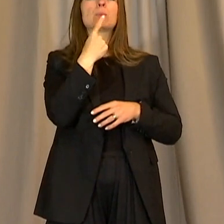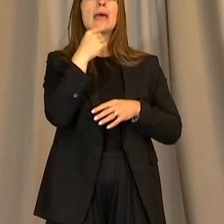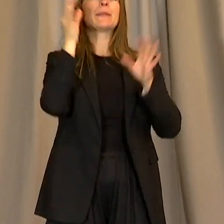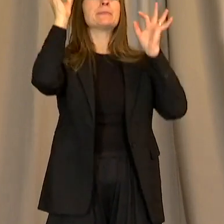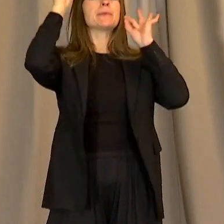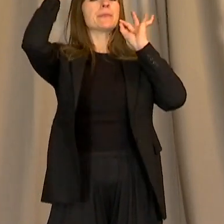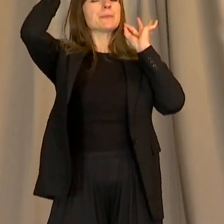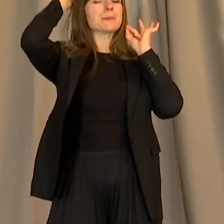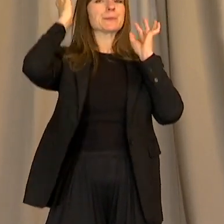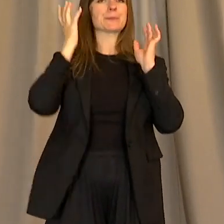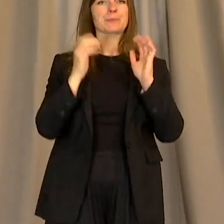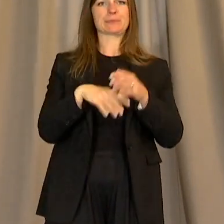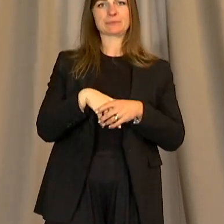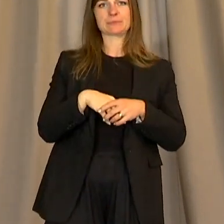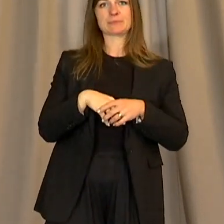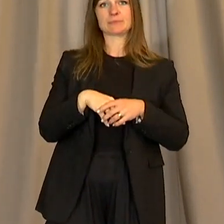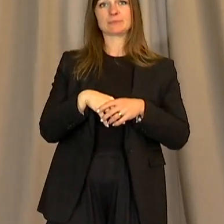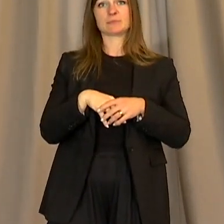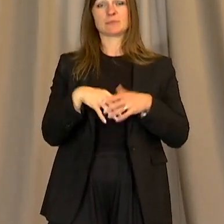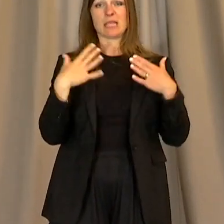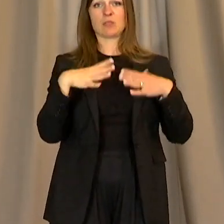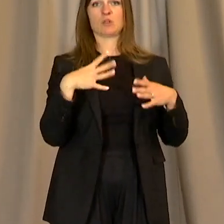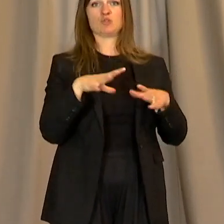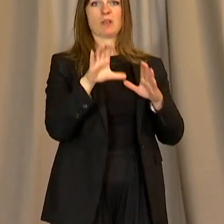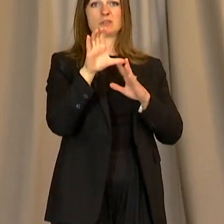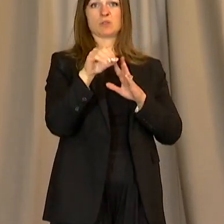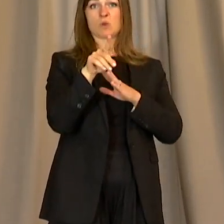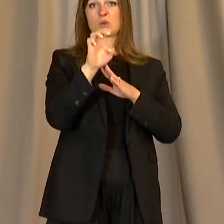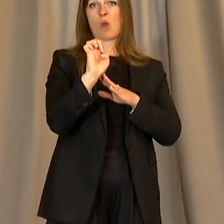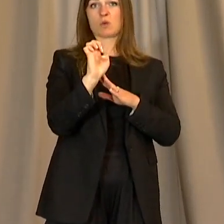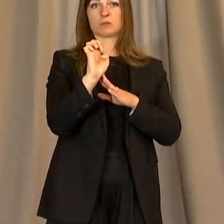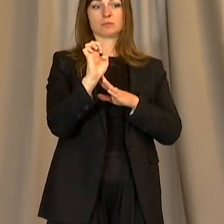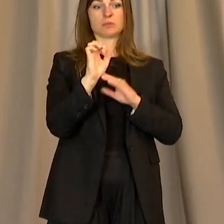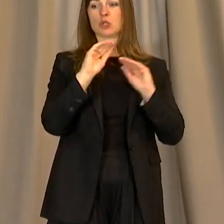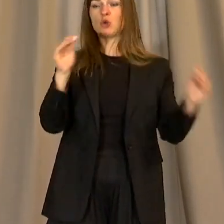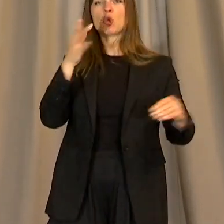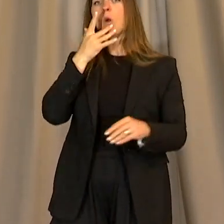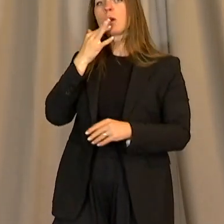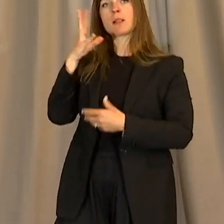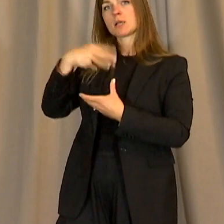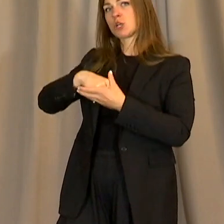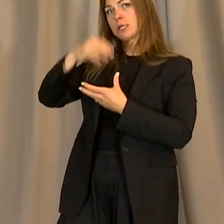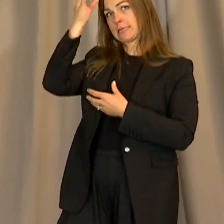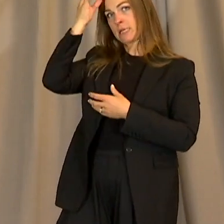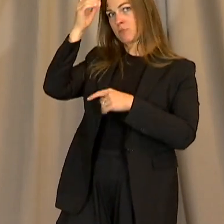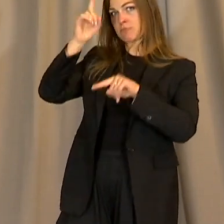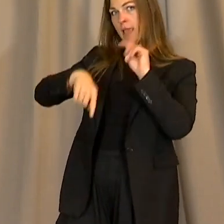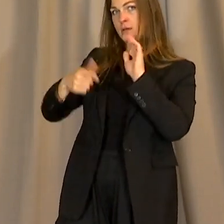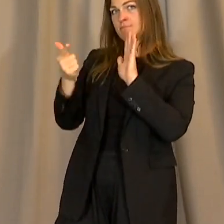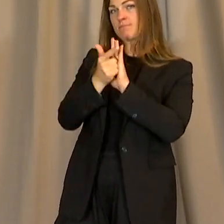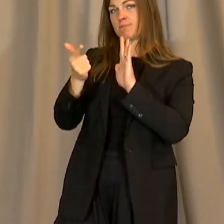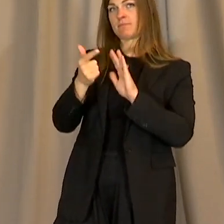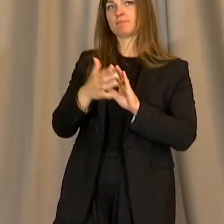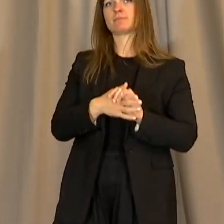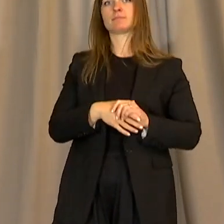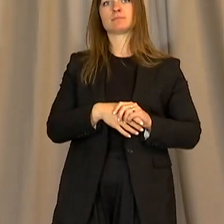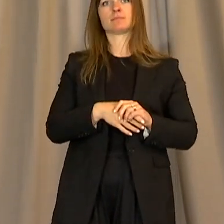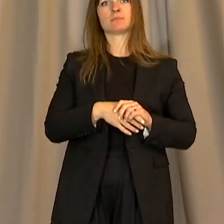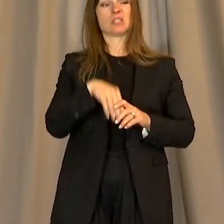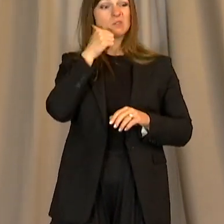And in their dress code, you can't have any colors in your hair. So she was pulled out of